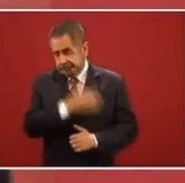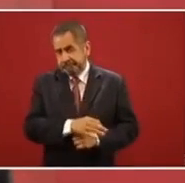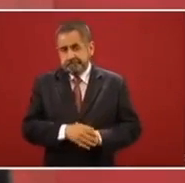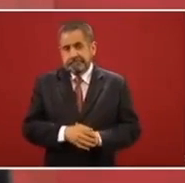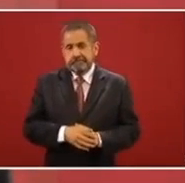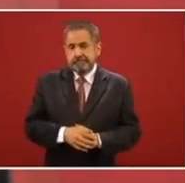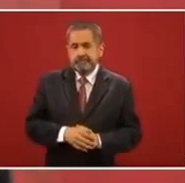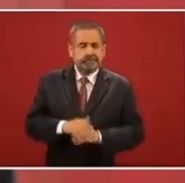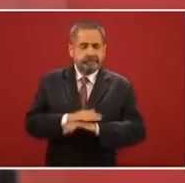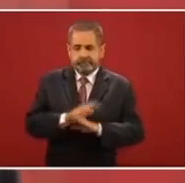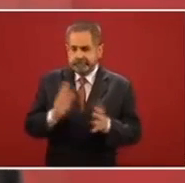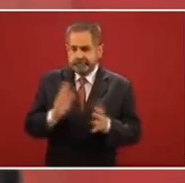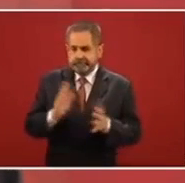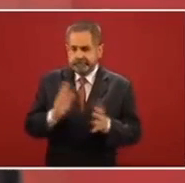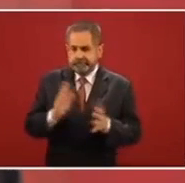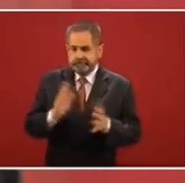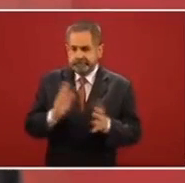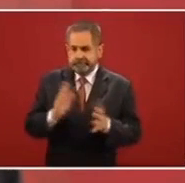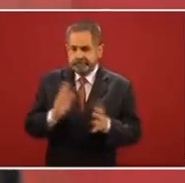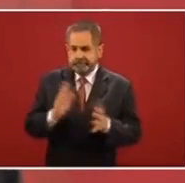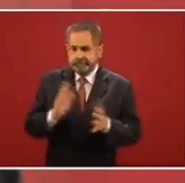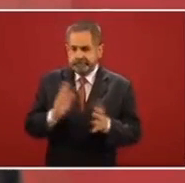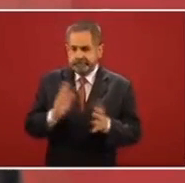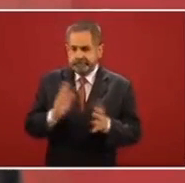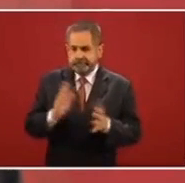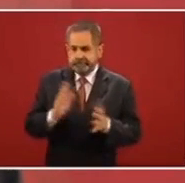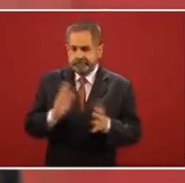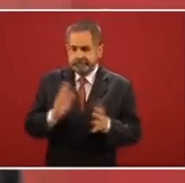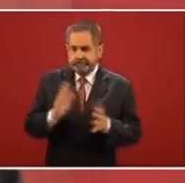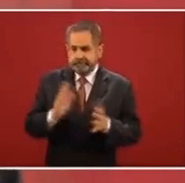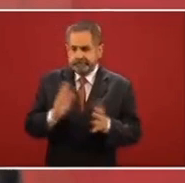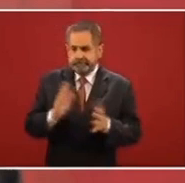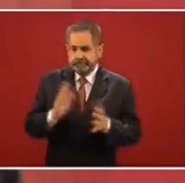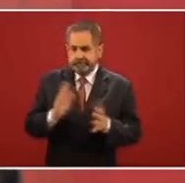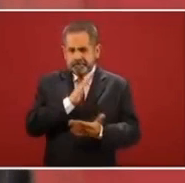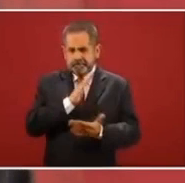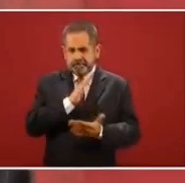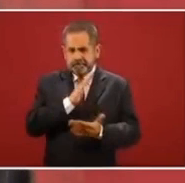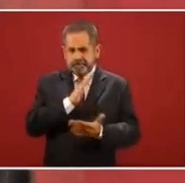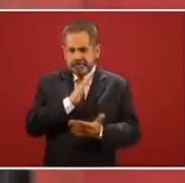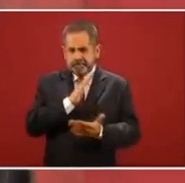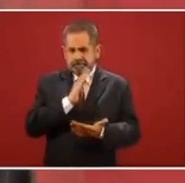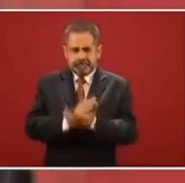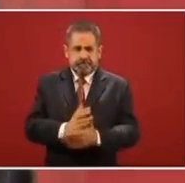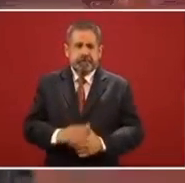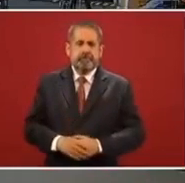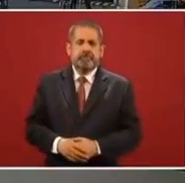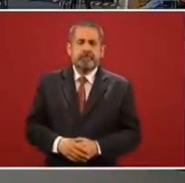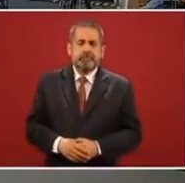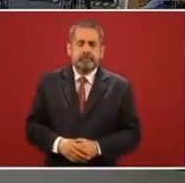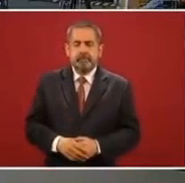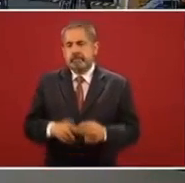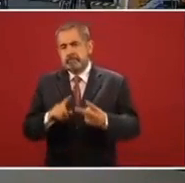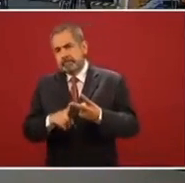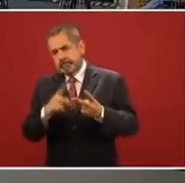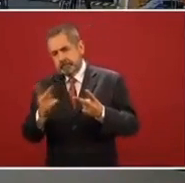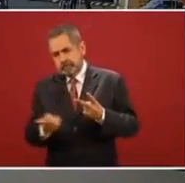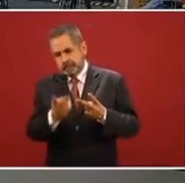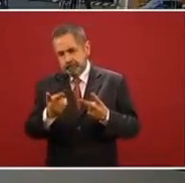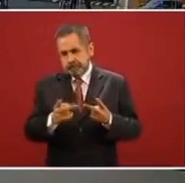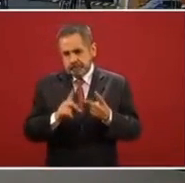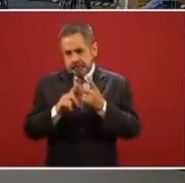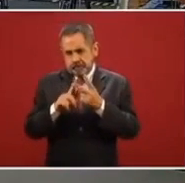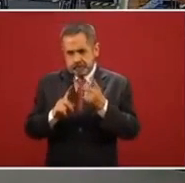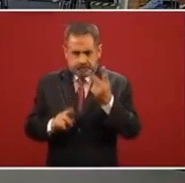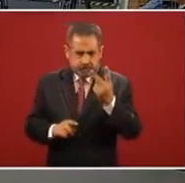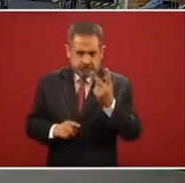Ya no se permite la corrupción. We no longer permit corruption. Una segunda pregunta sería, en el